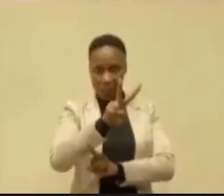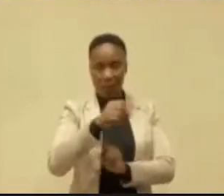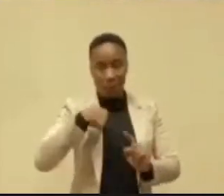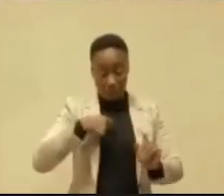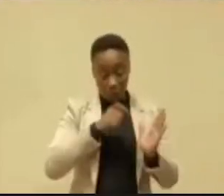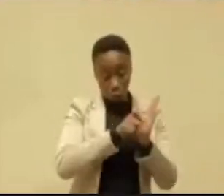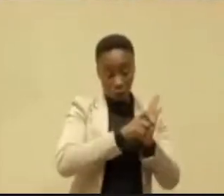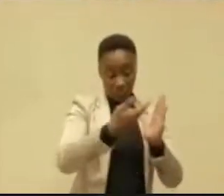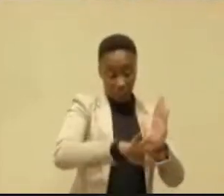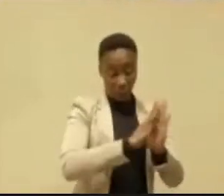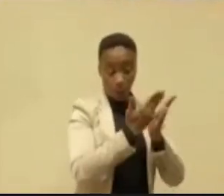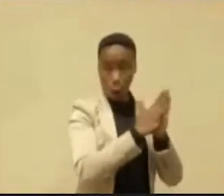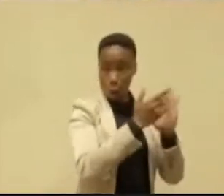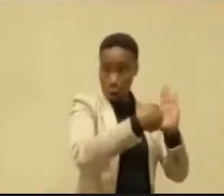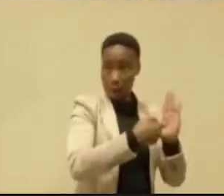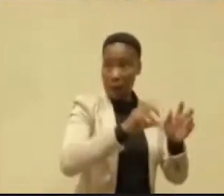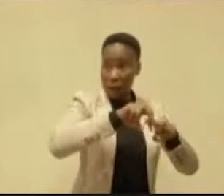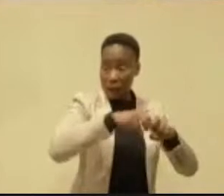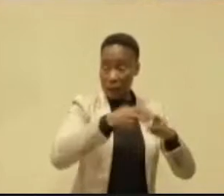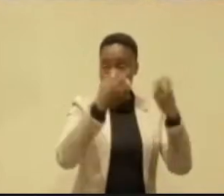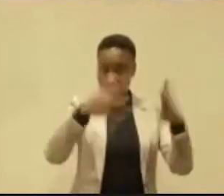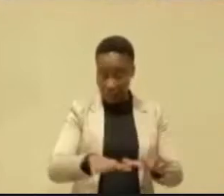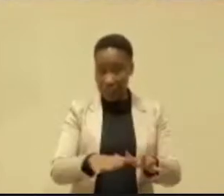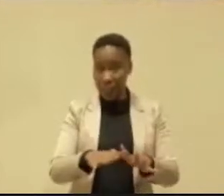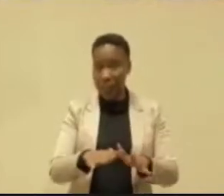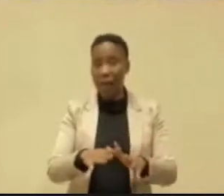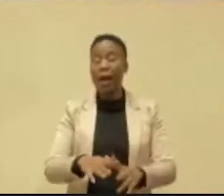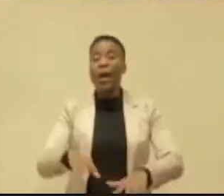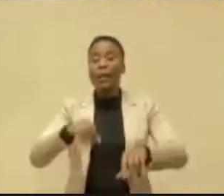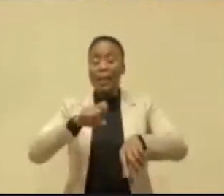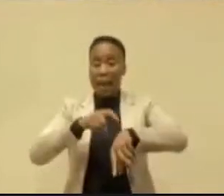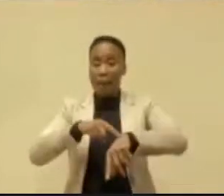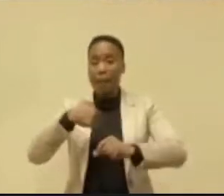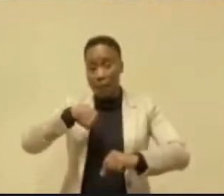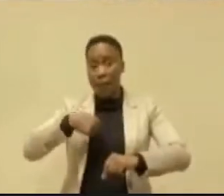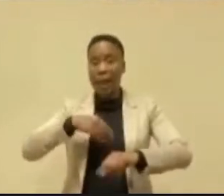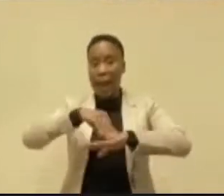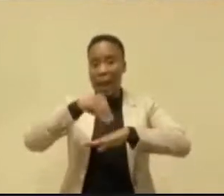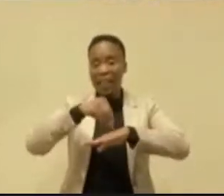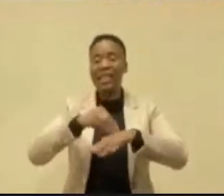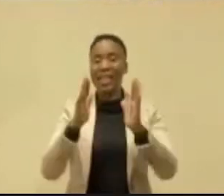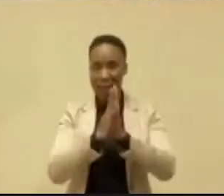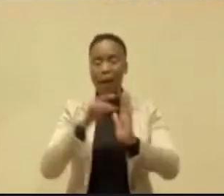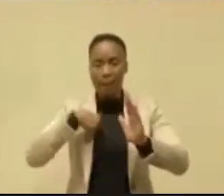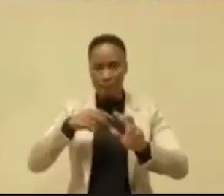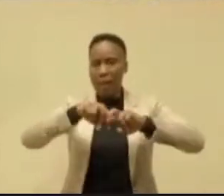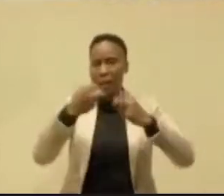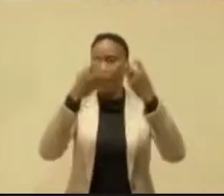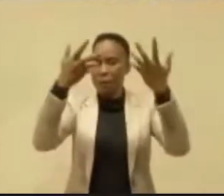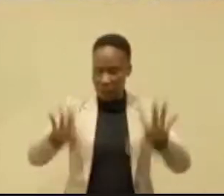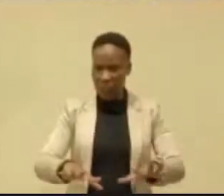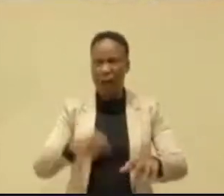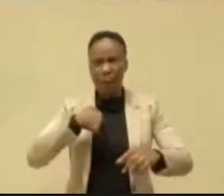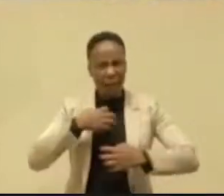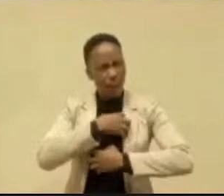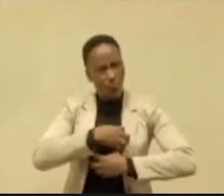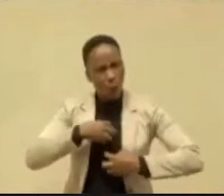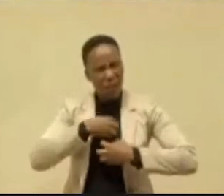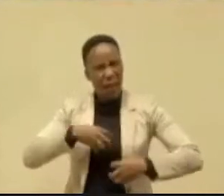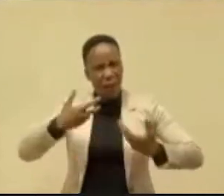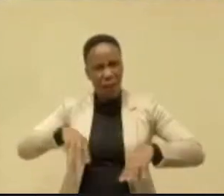was raped at 10 and told my mother when i was 41. so i'm i'm very emotional in a sense